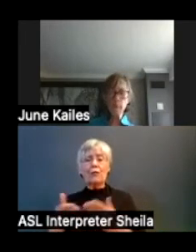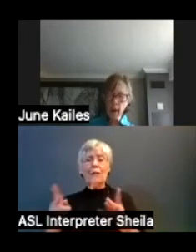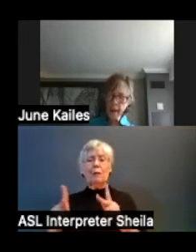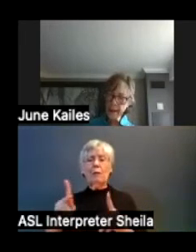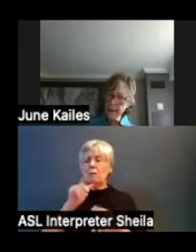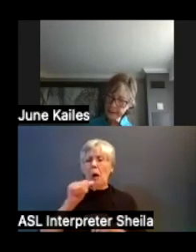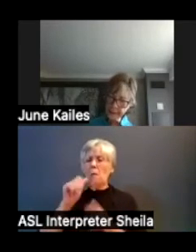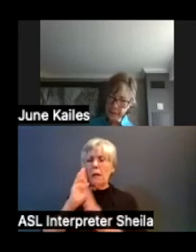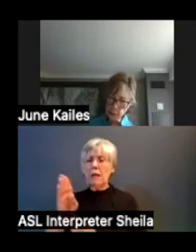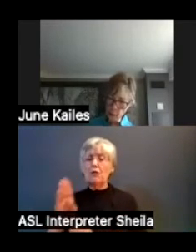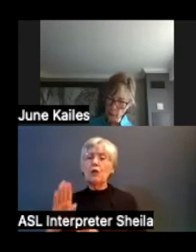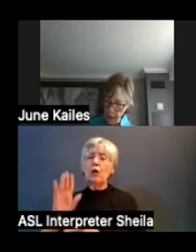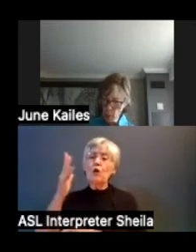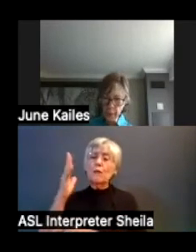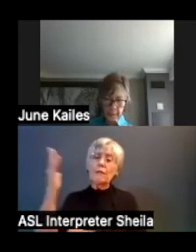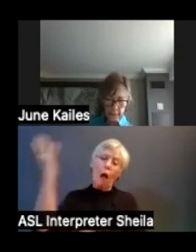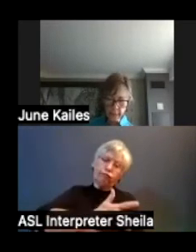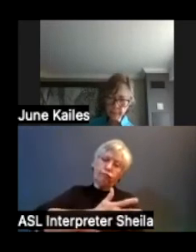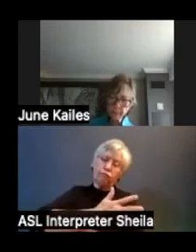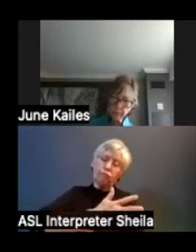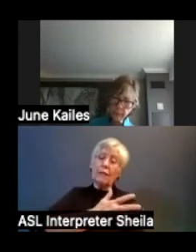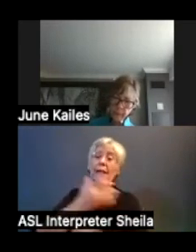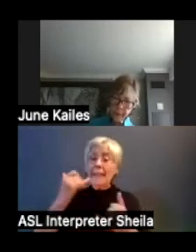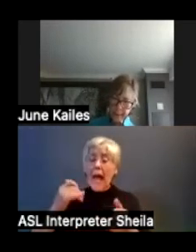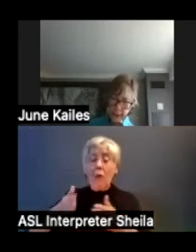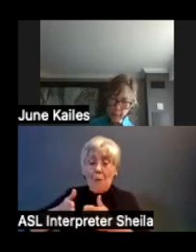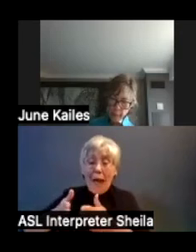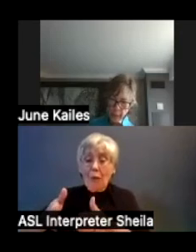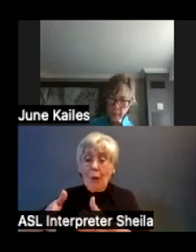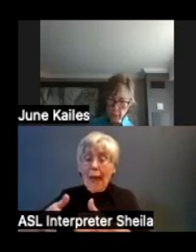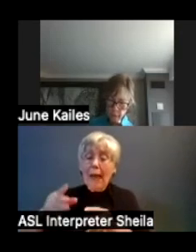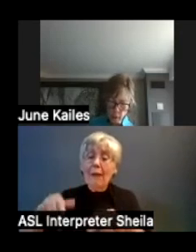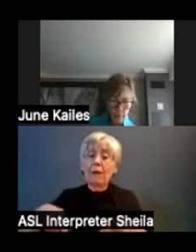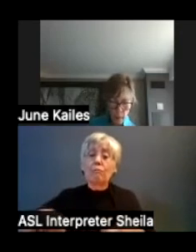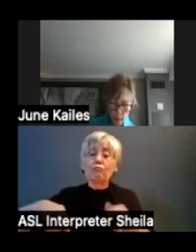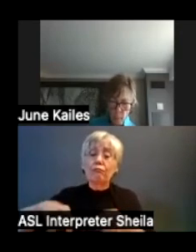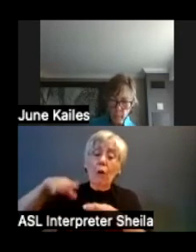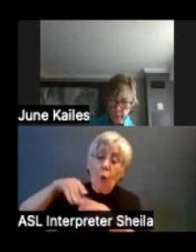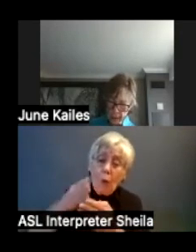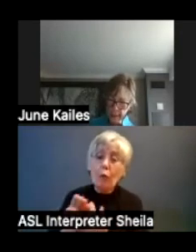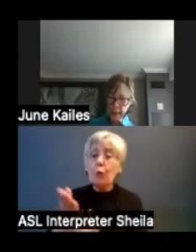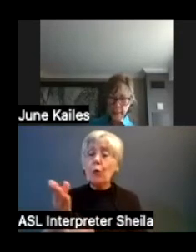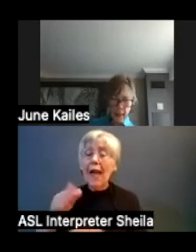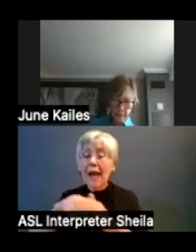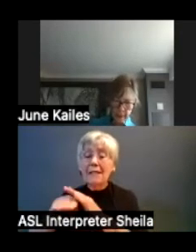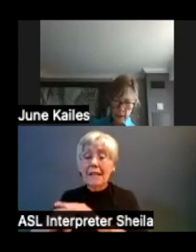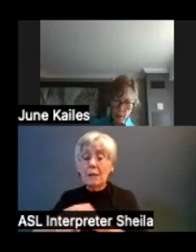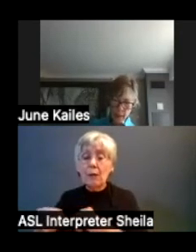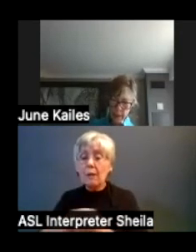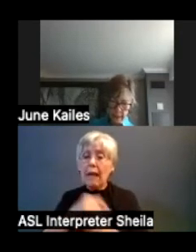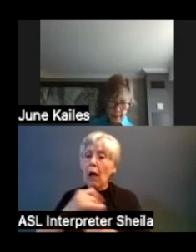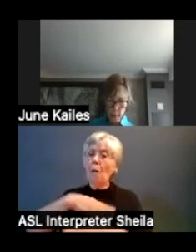trees blocking accessible pathways that keep people from protecting their health